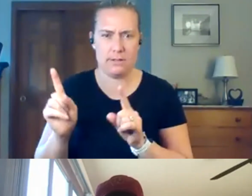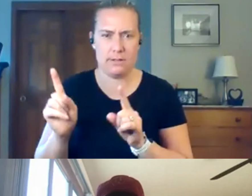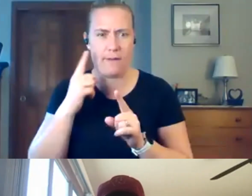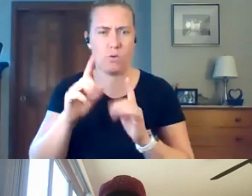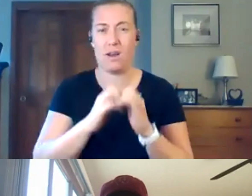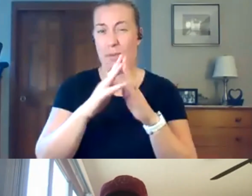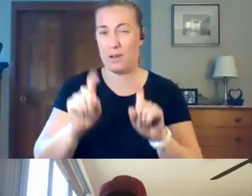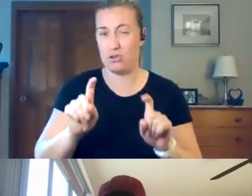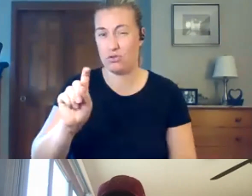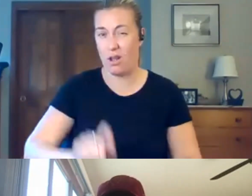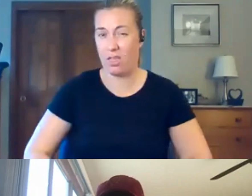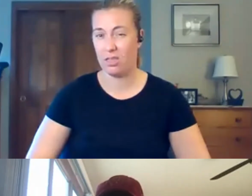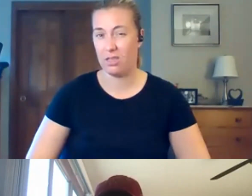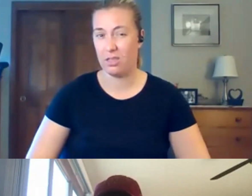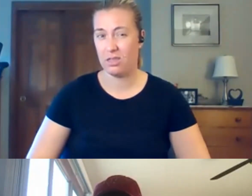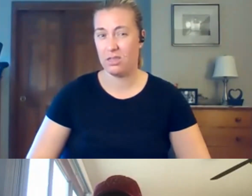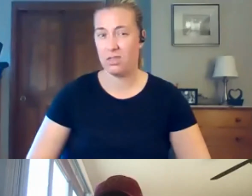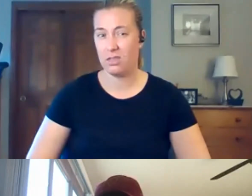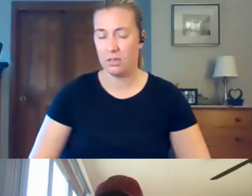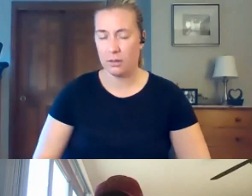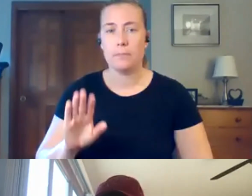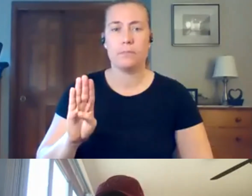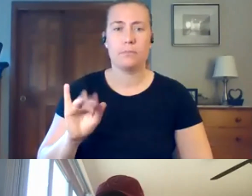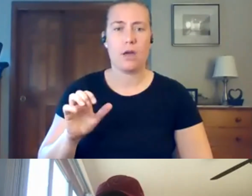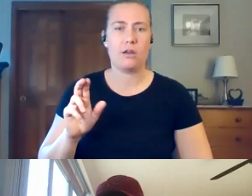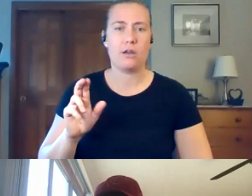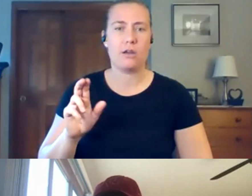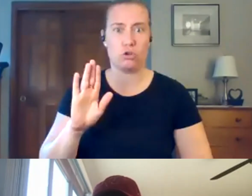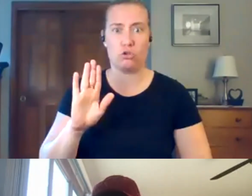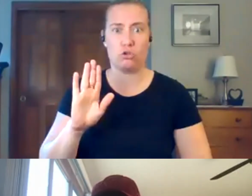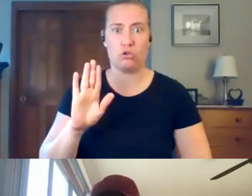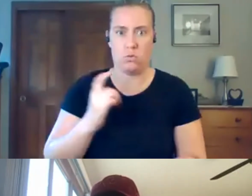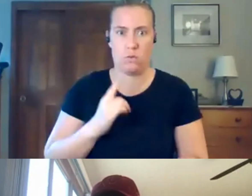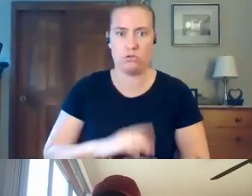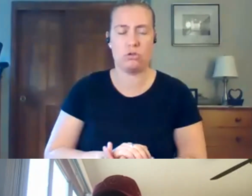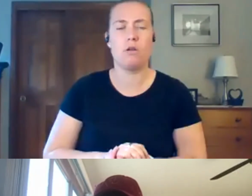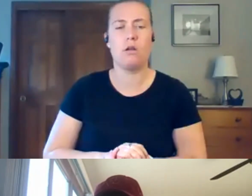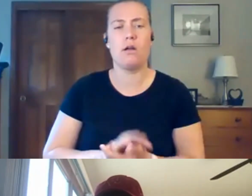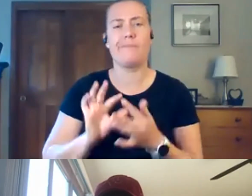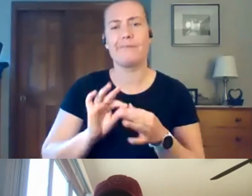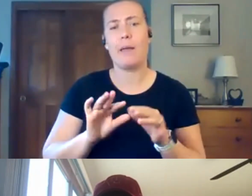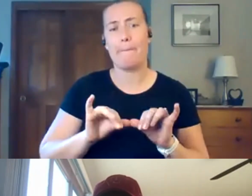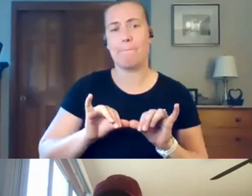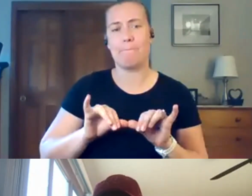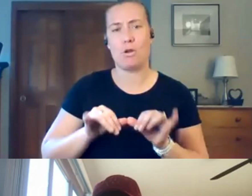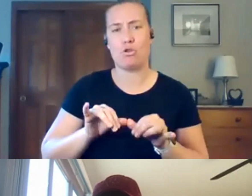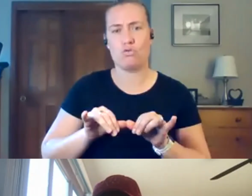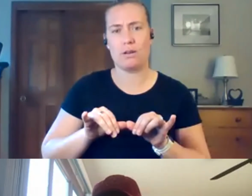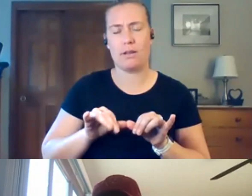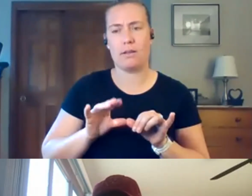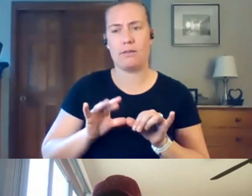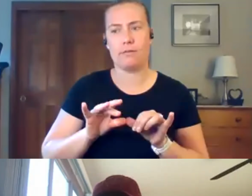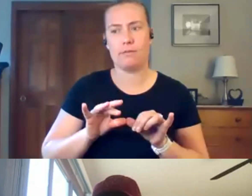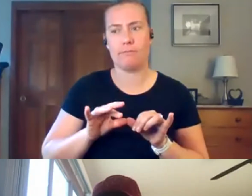Yeah, that's a great question. So I think in terms of measuring, the effect of